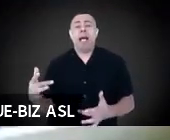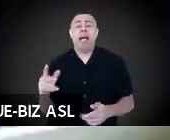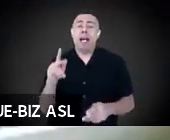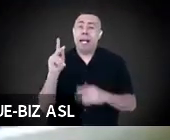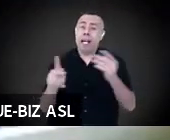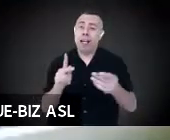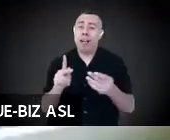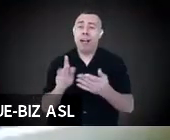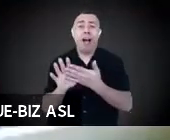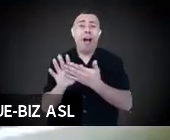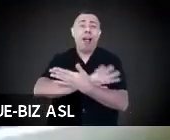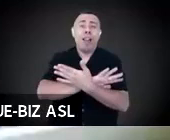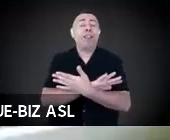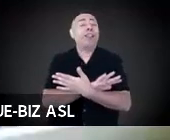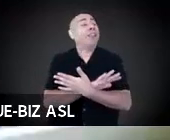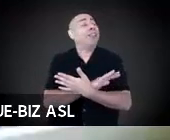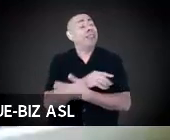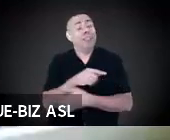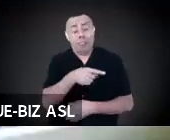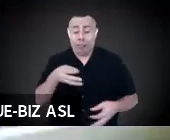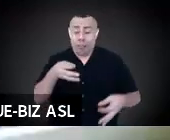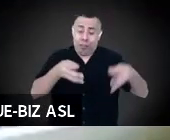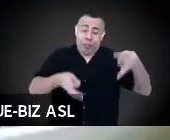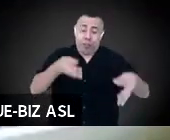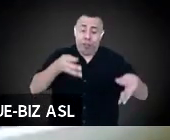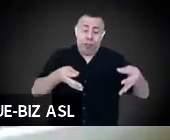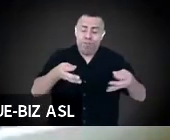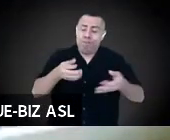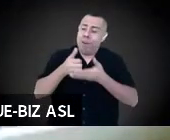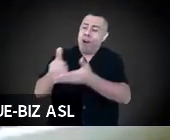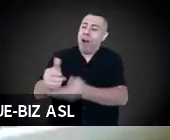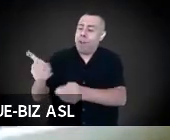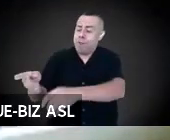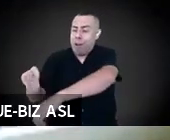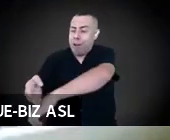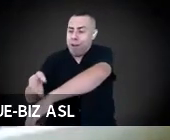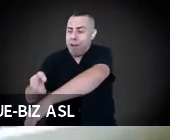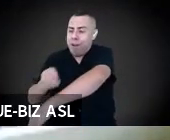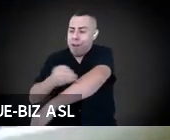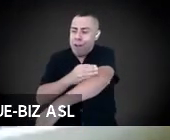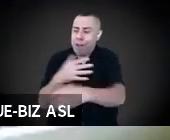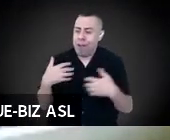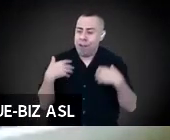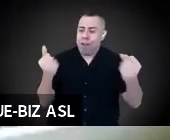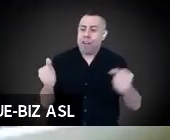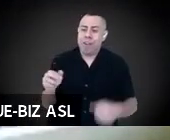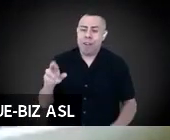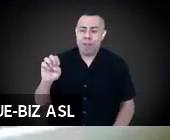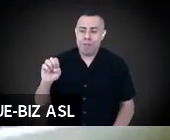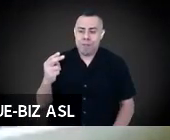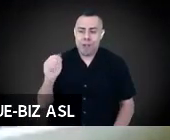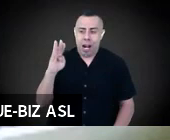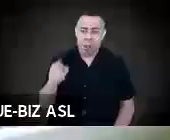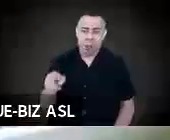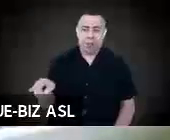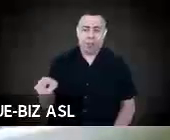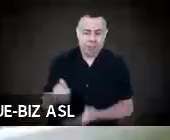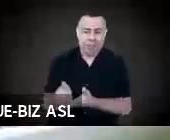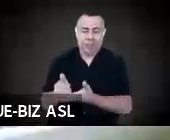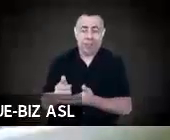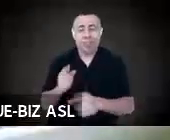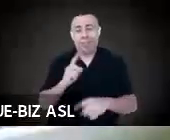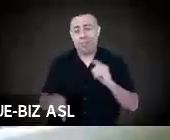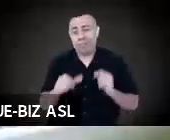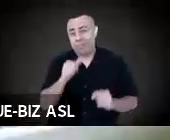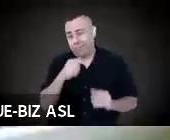that's not the real point of it. If anyone knows about the development of